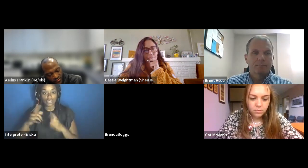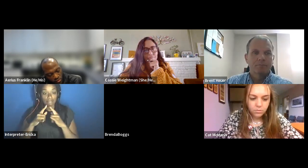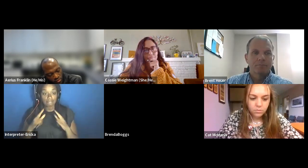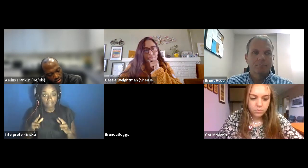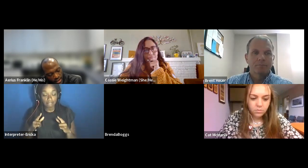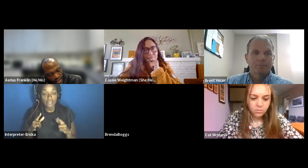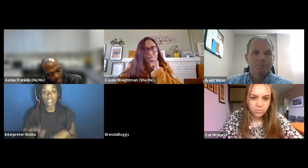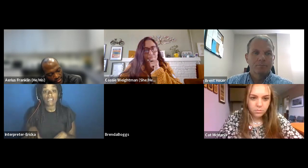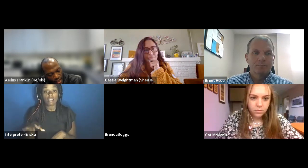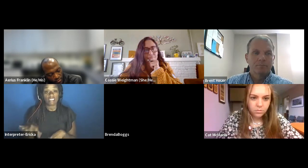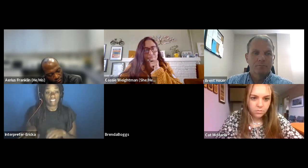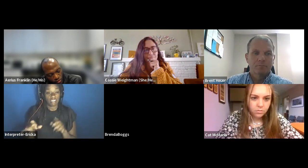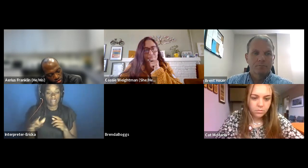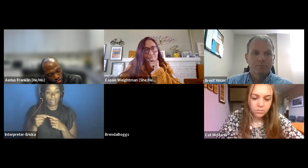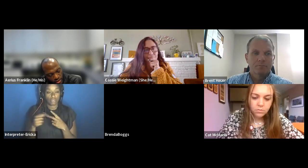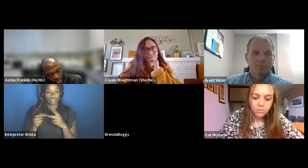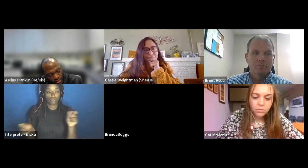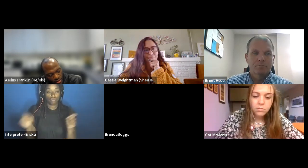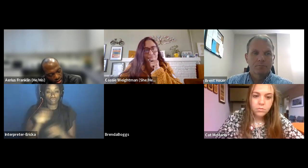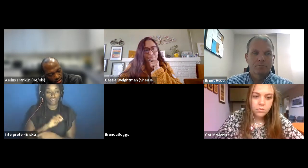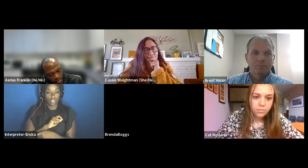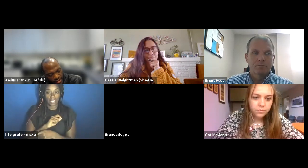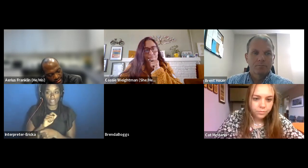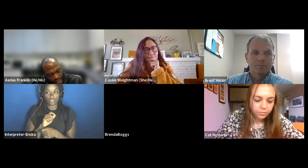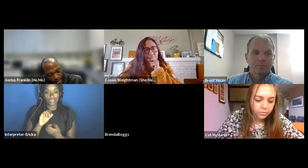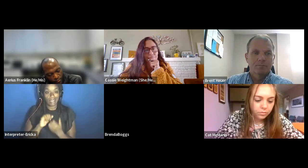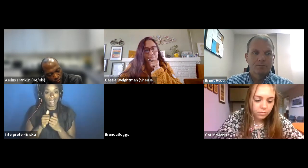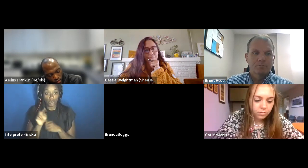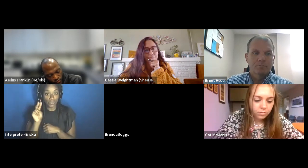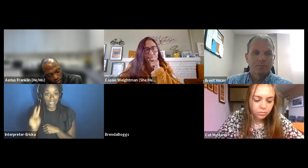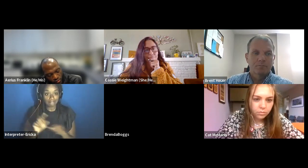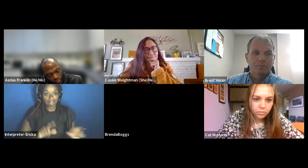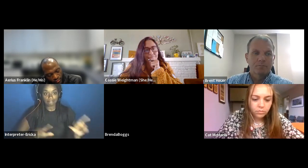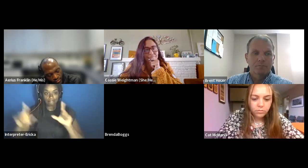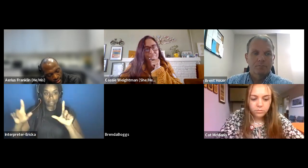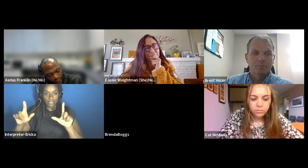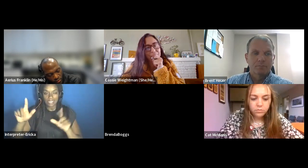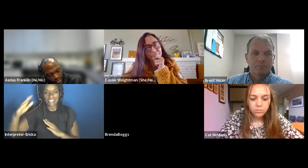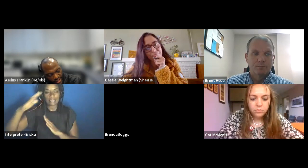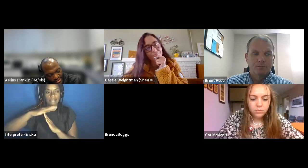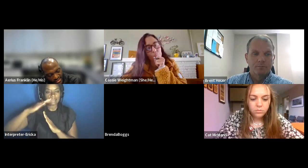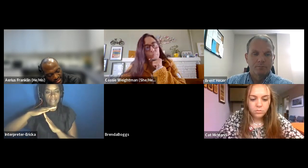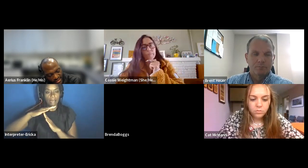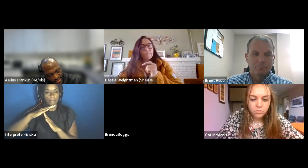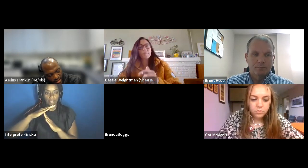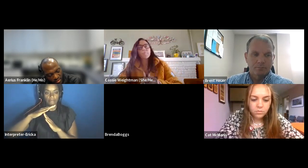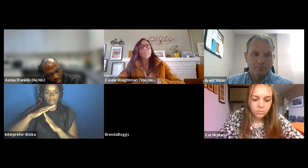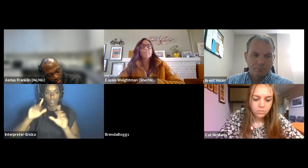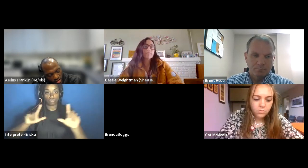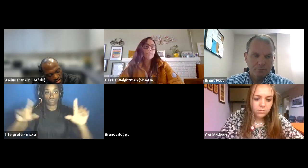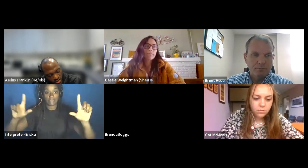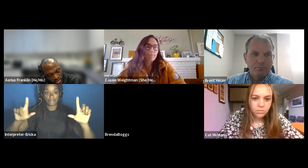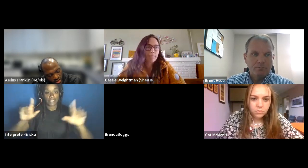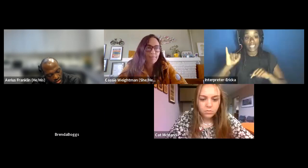change the view at the top of your screen under a tab for view. If you would like to see the